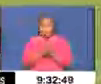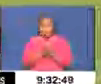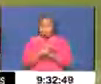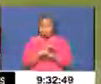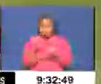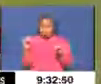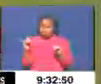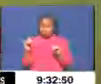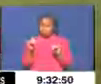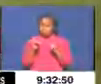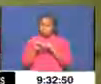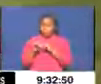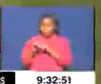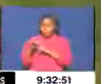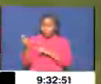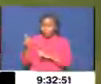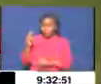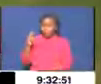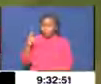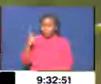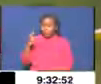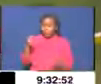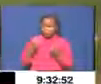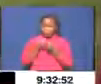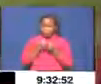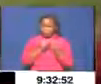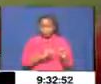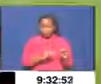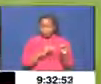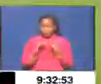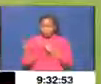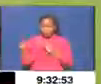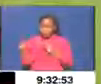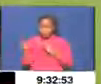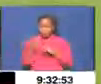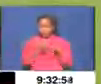between Mwamba and KCB was postponed. Some of the action.